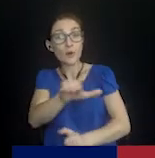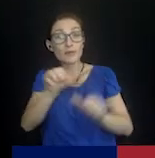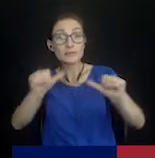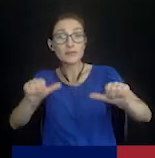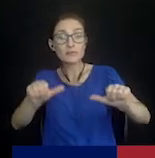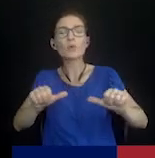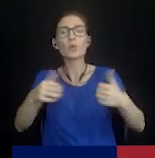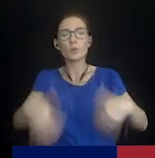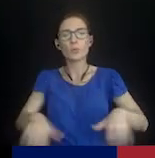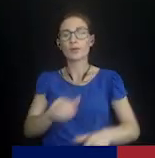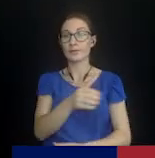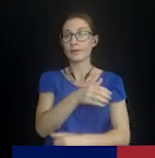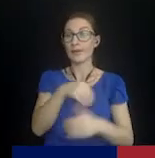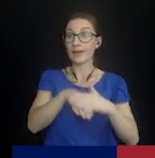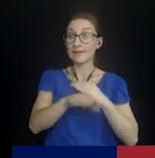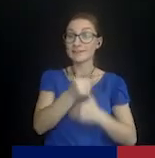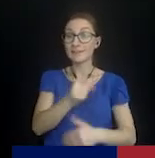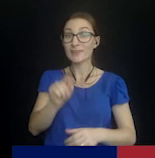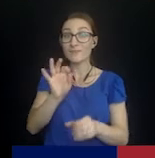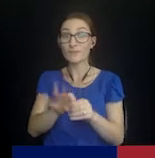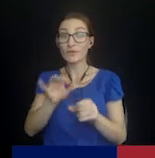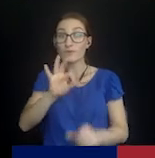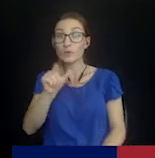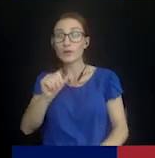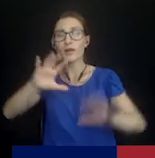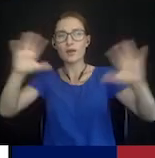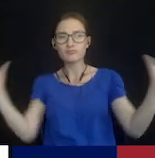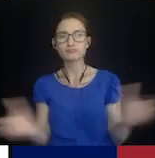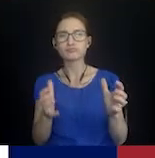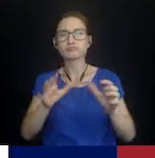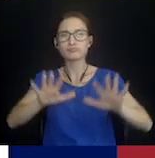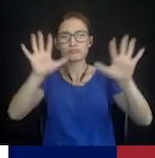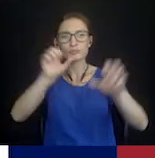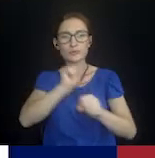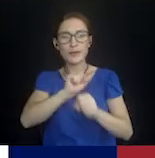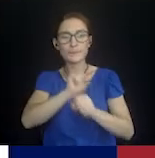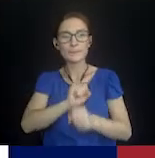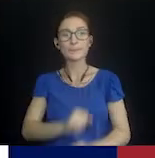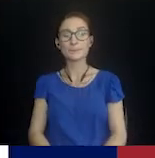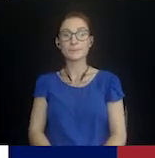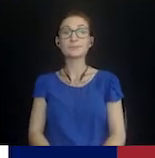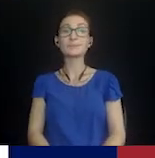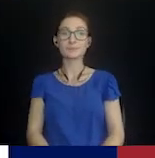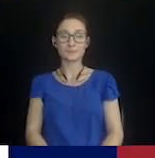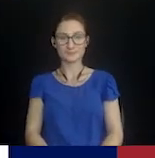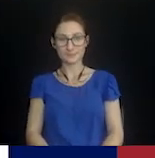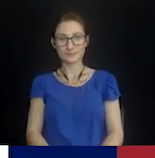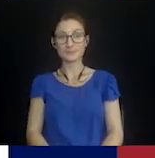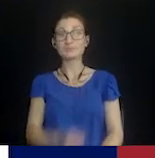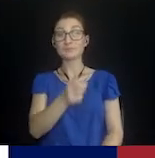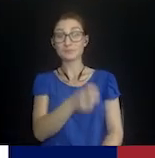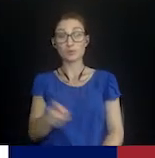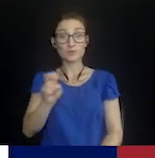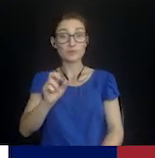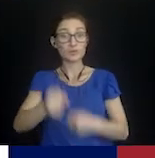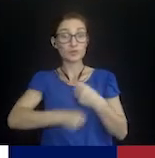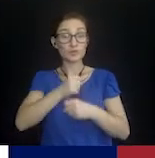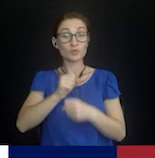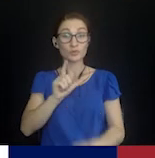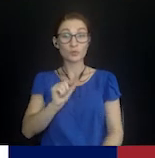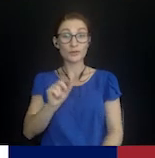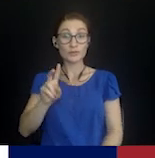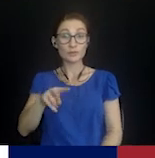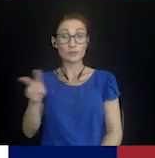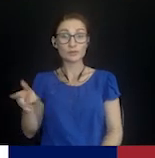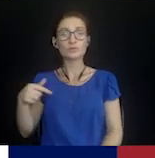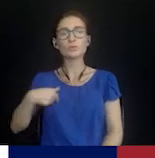Access to the Vote Florida has done a really good job of bringing us all together. Moving into 2022, some of the things